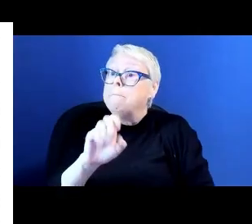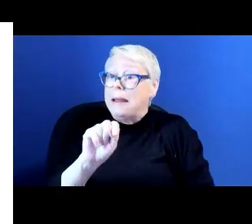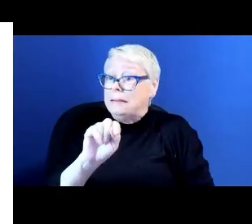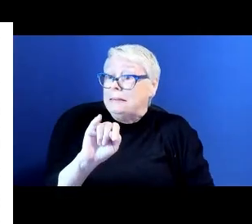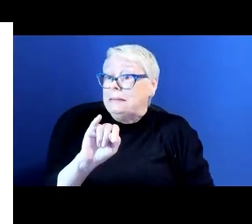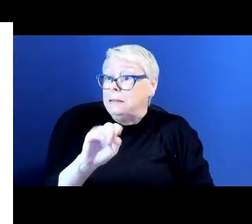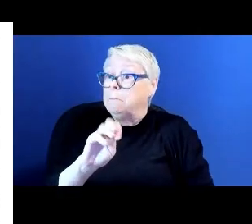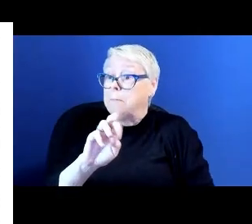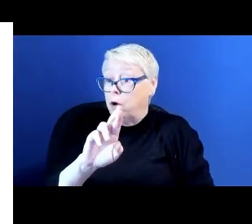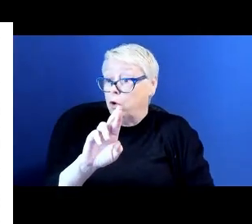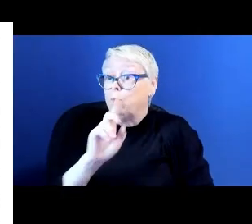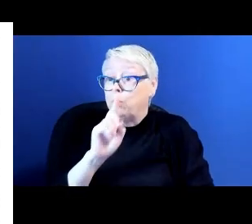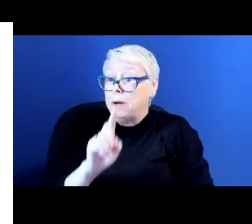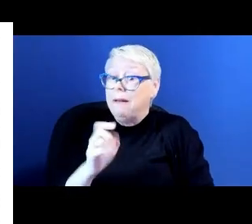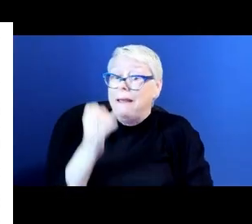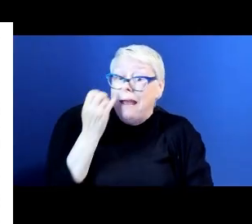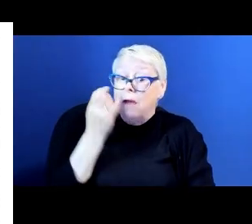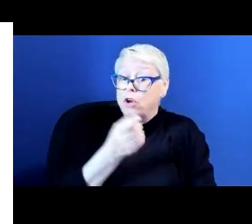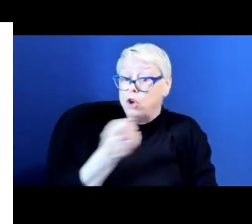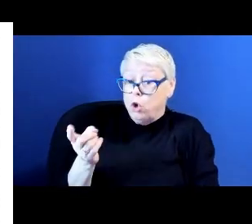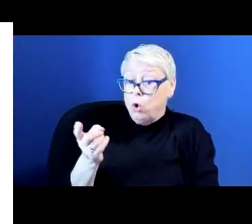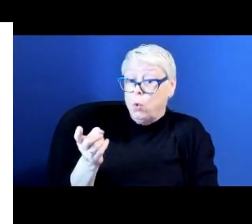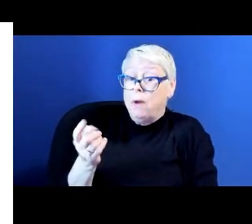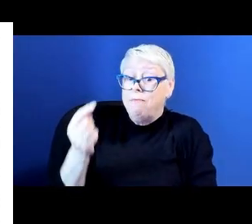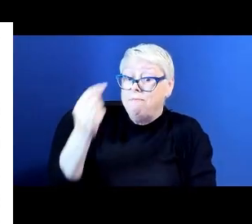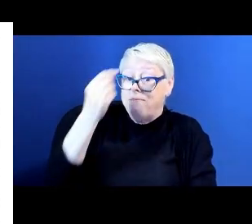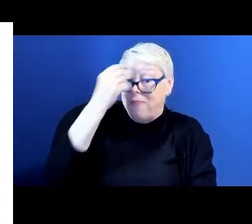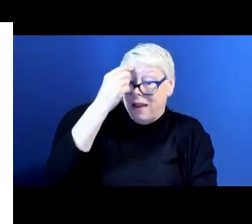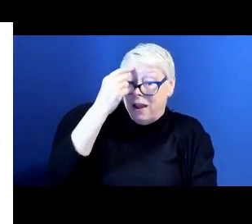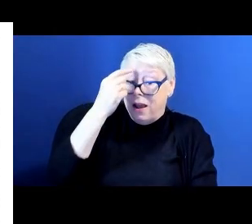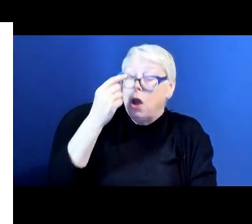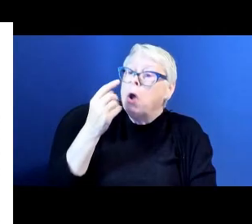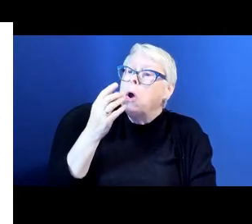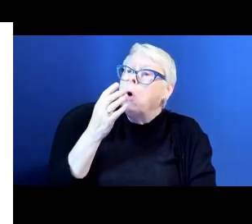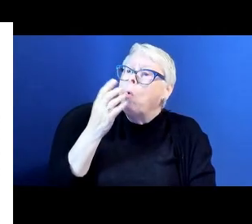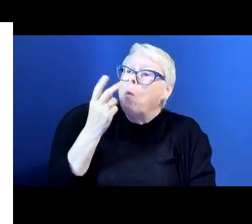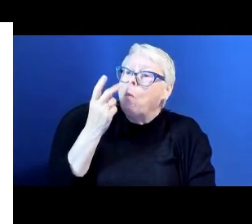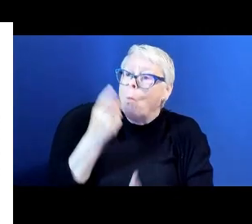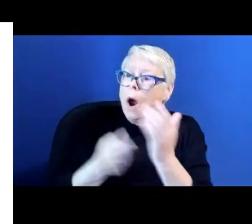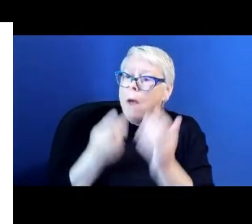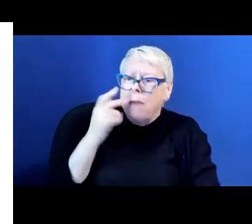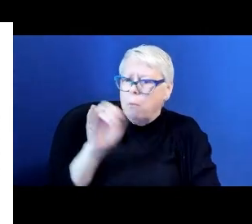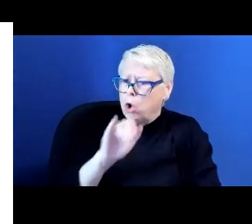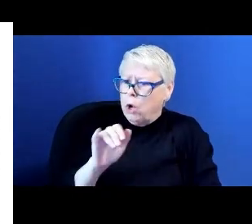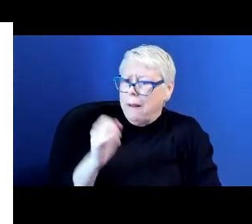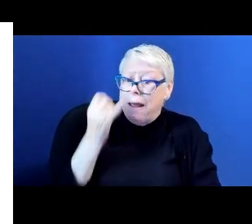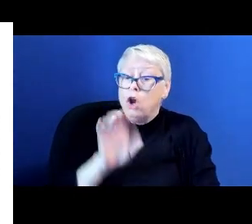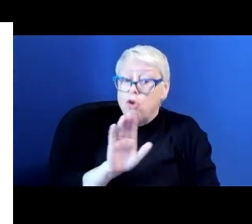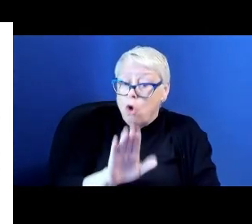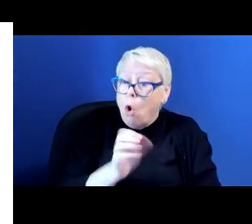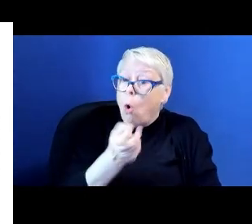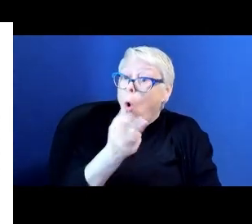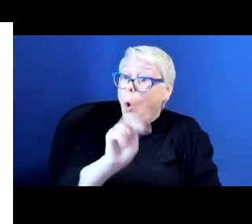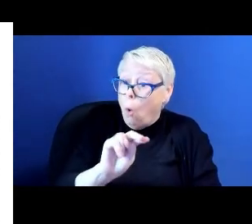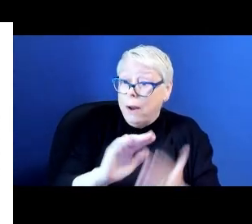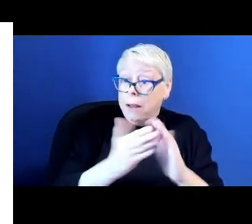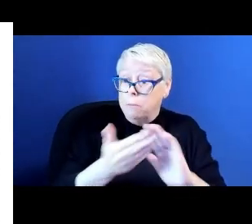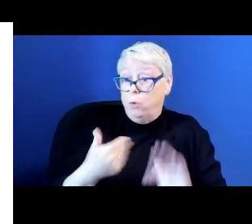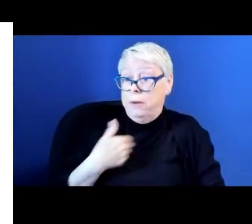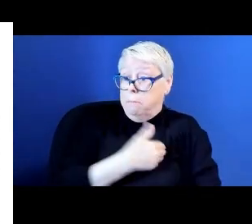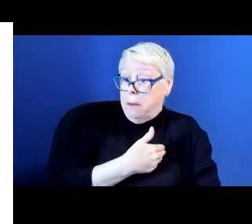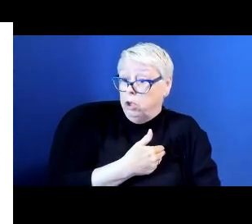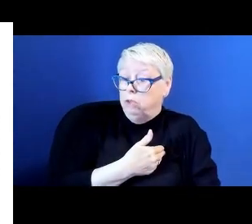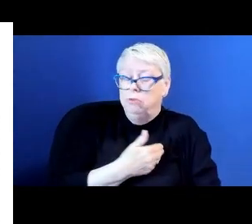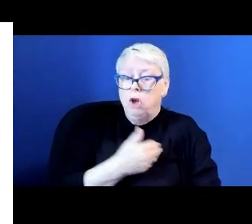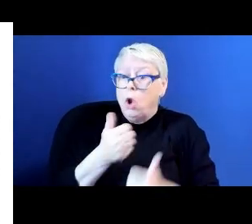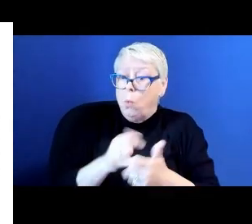most likely find yourself in when interacting with your community members. Think about your own context. Which pathways would